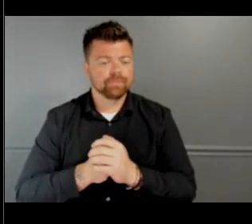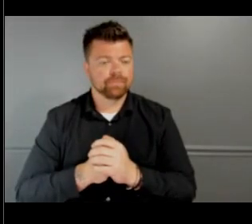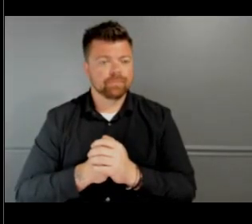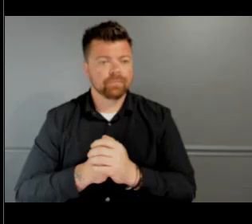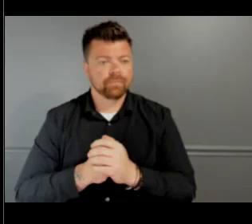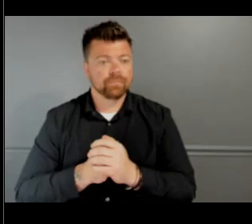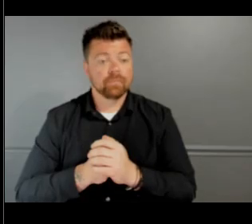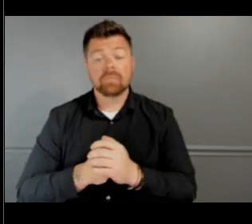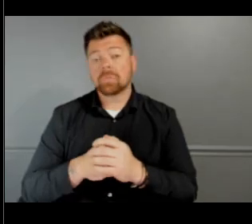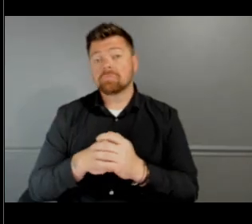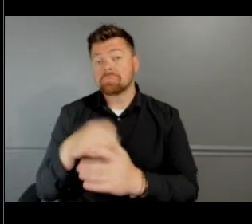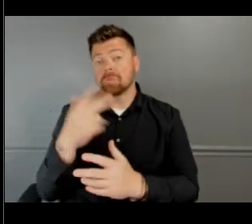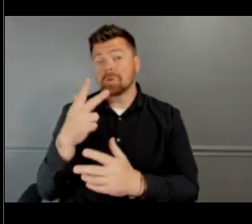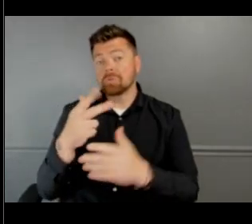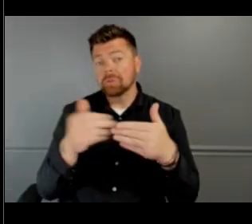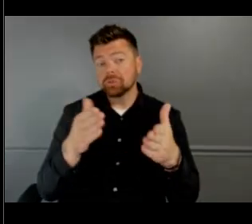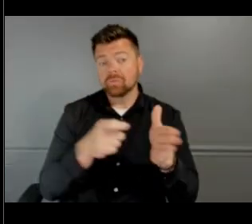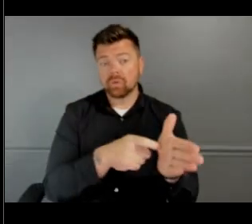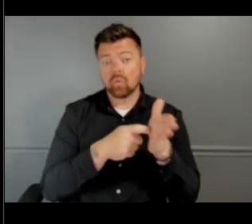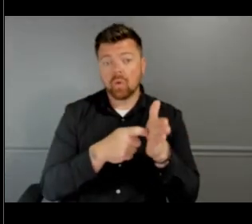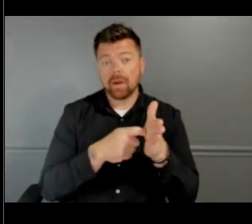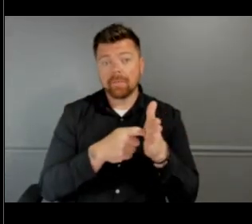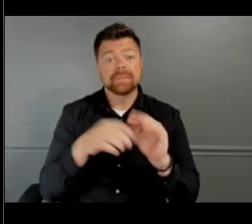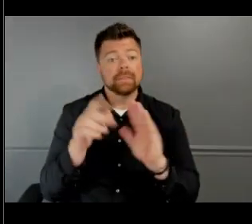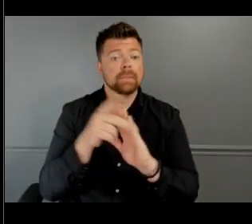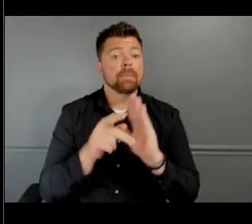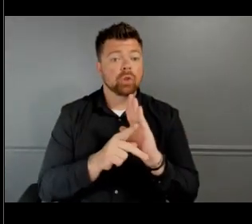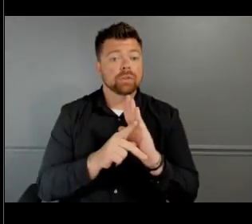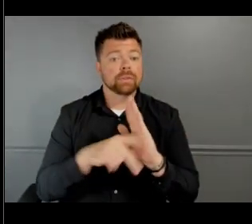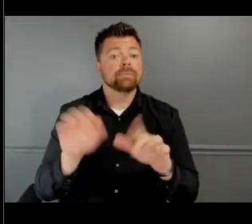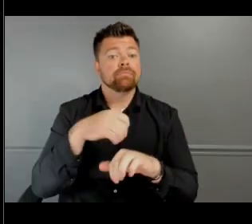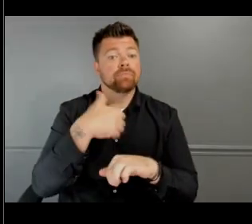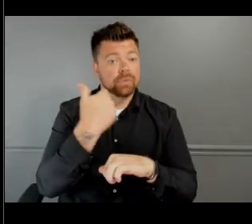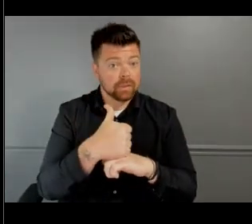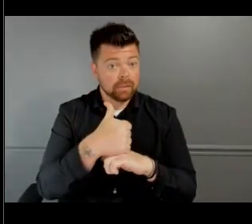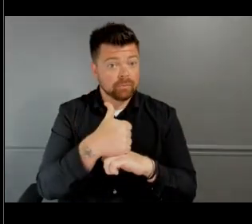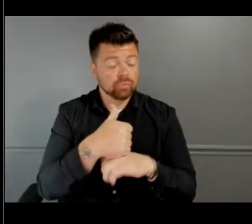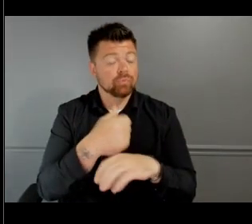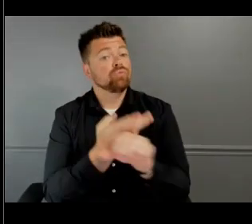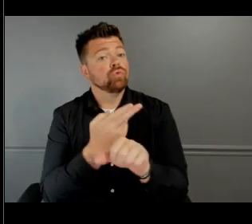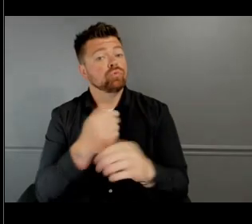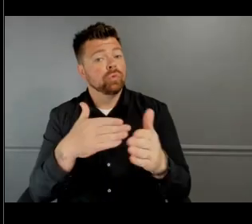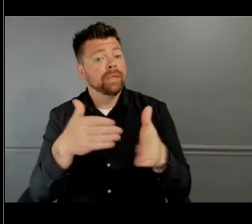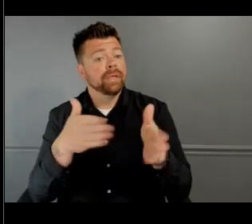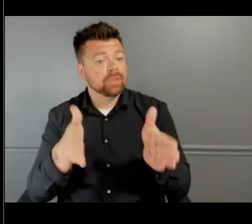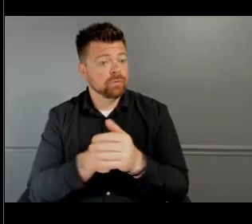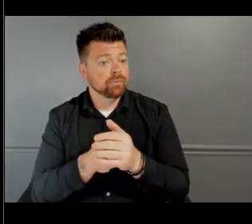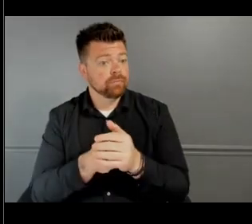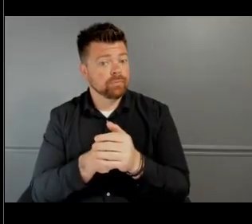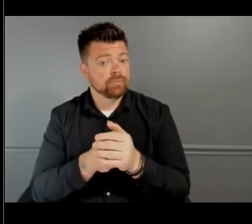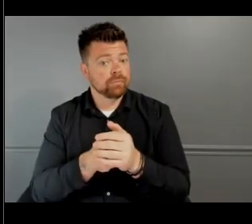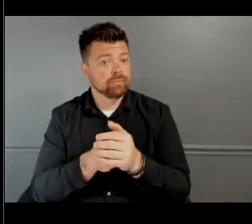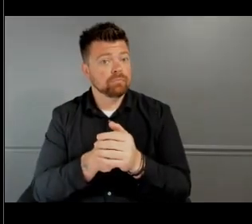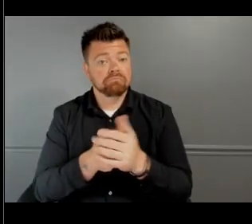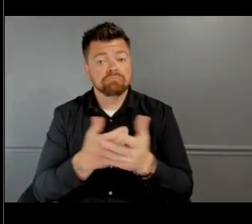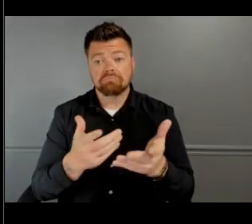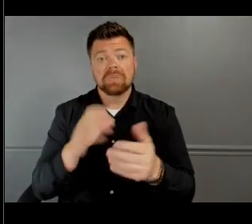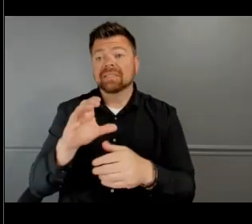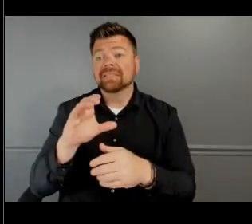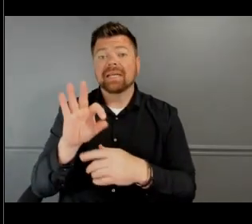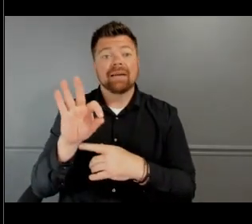The 3 general requirements in the guidelines to create usable kitchens are a clear floor